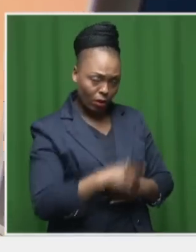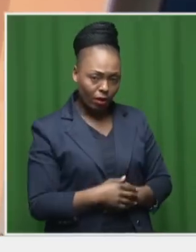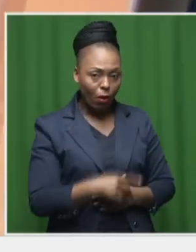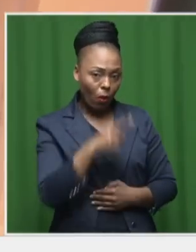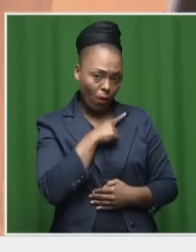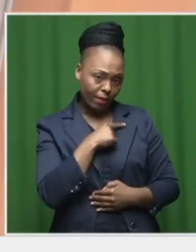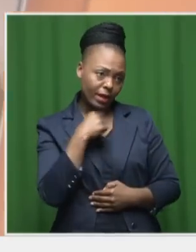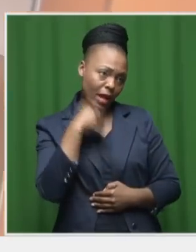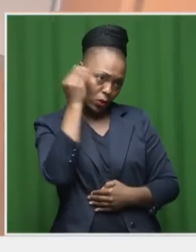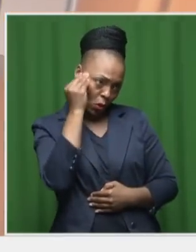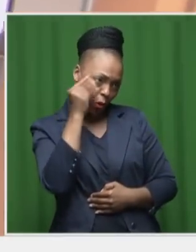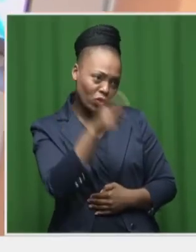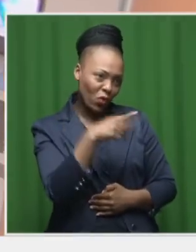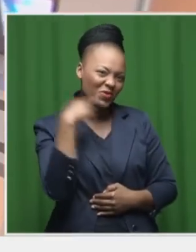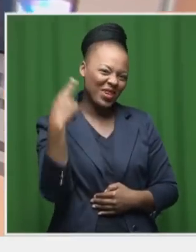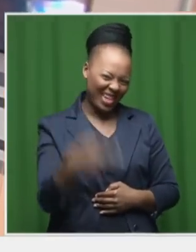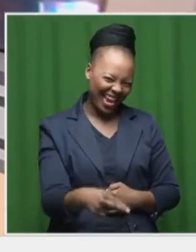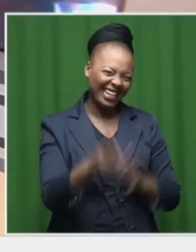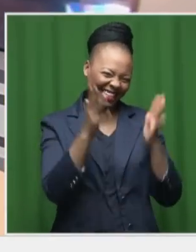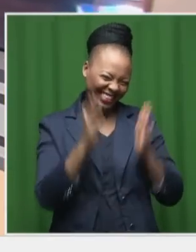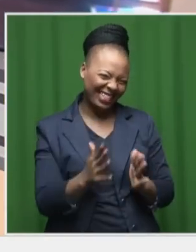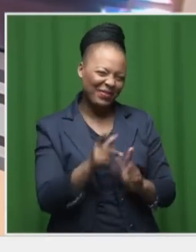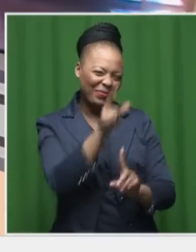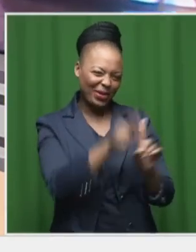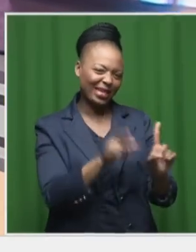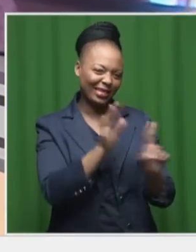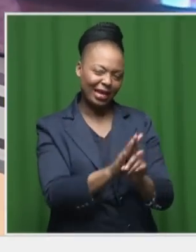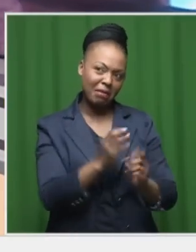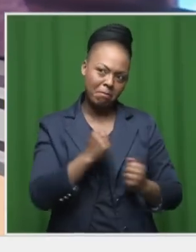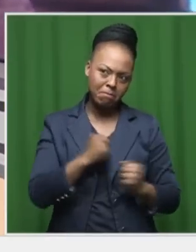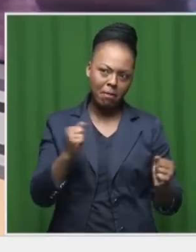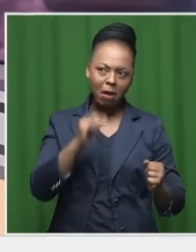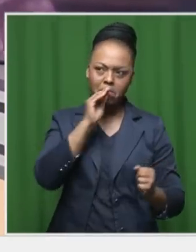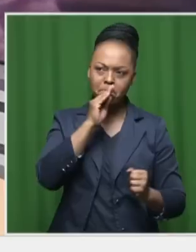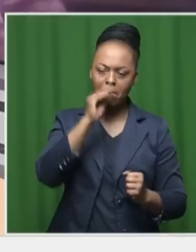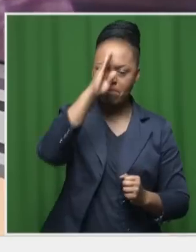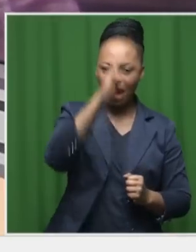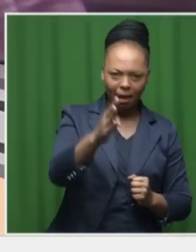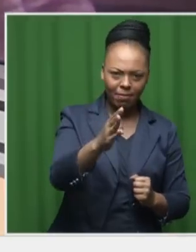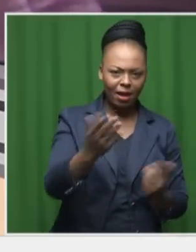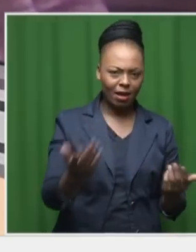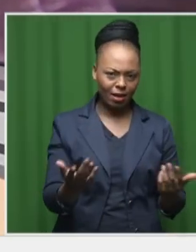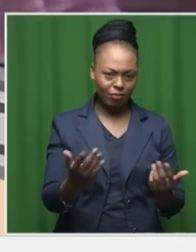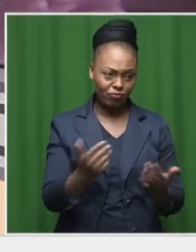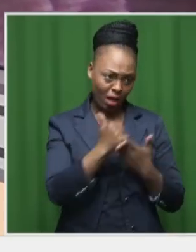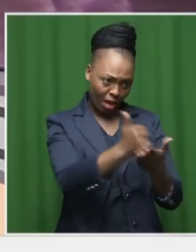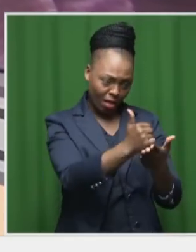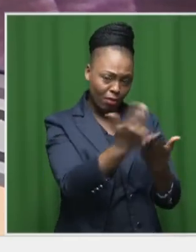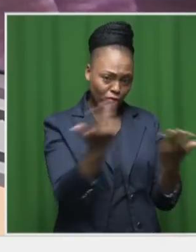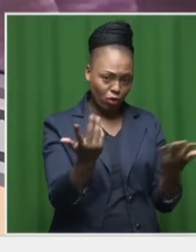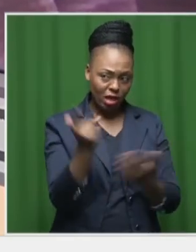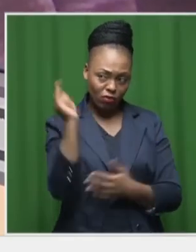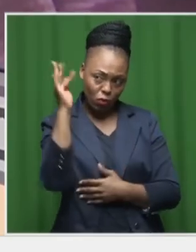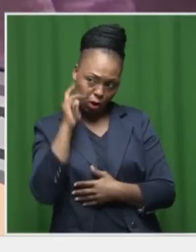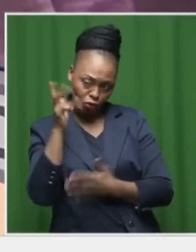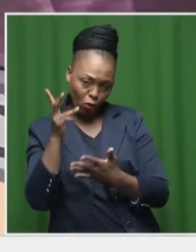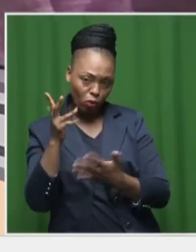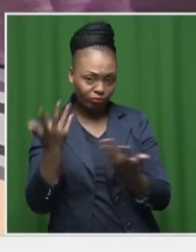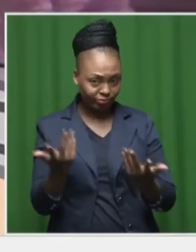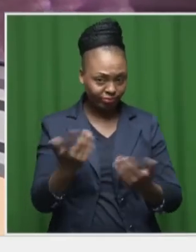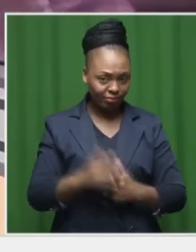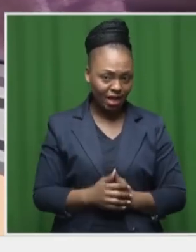you are one of the realists out there that really speaks to it. But hearing things like this, does it help you? Should this help the psyche of South